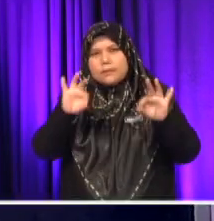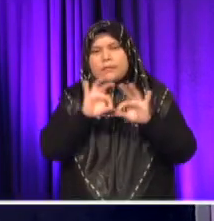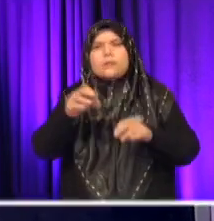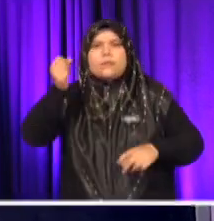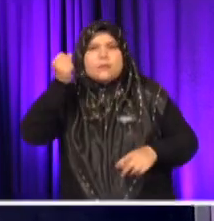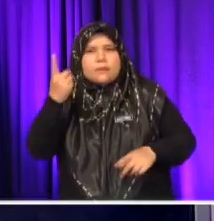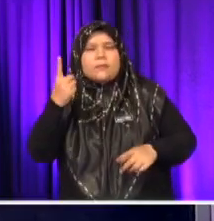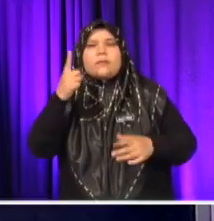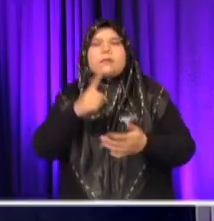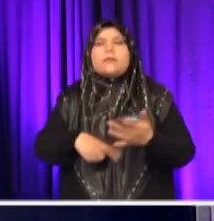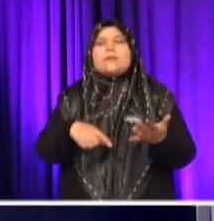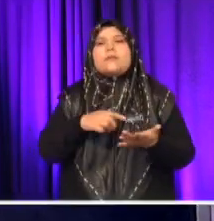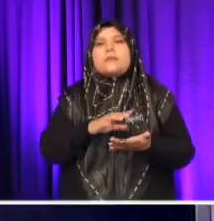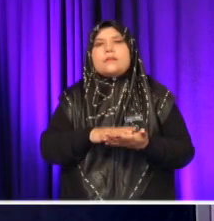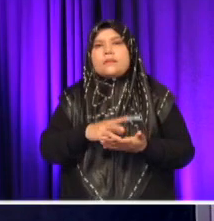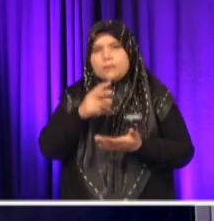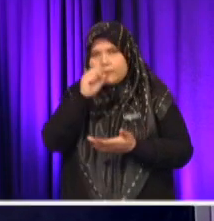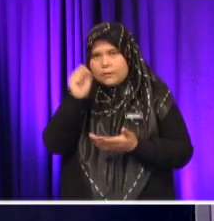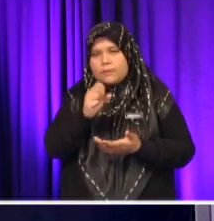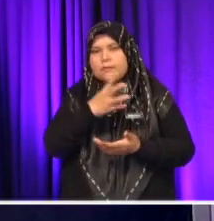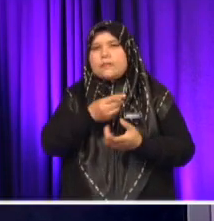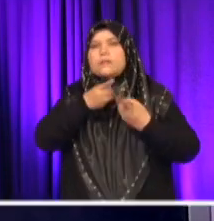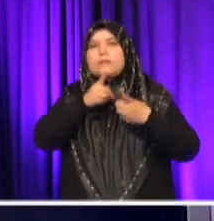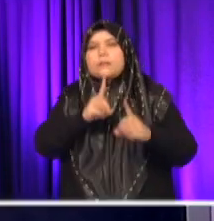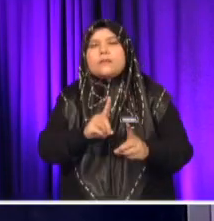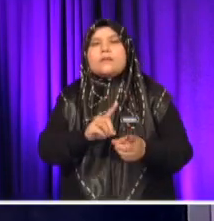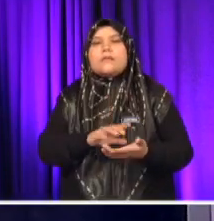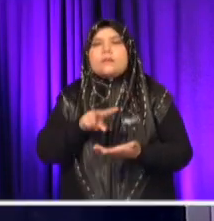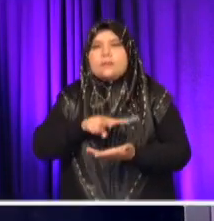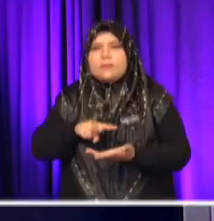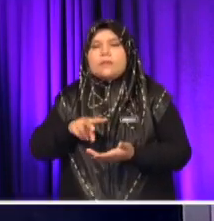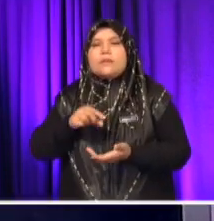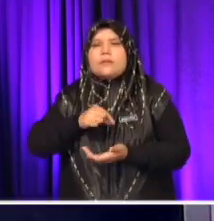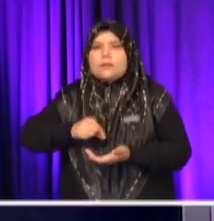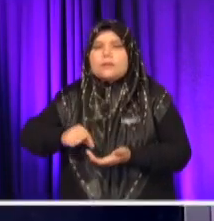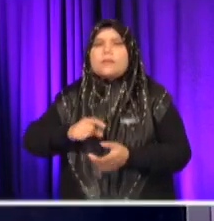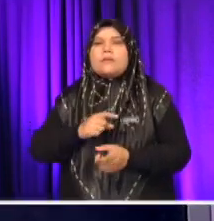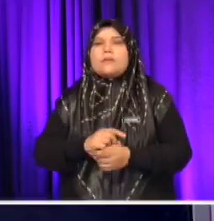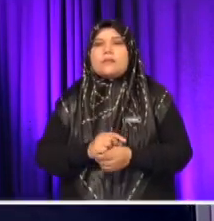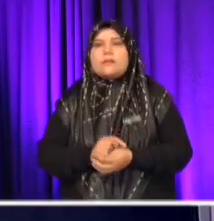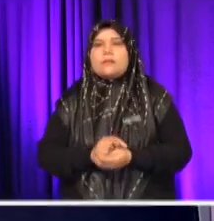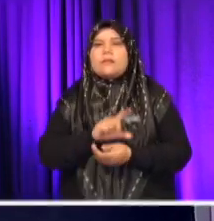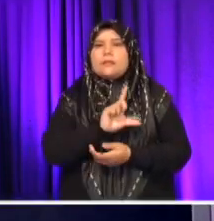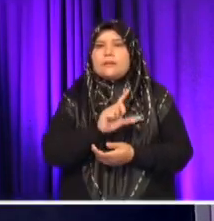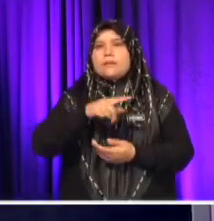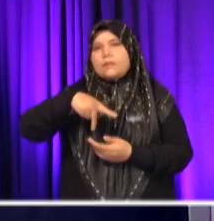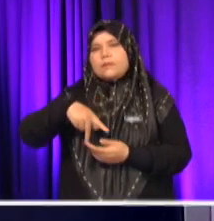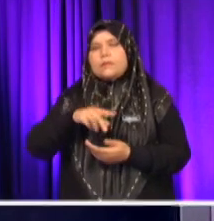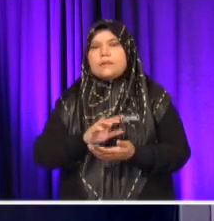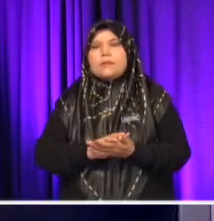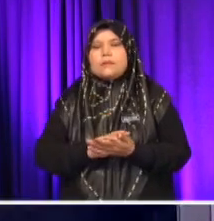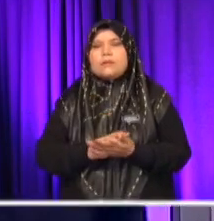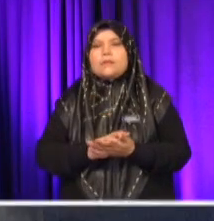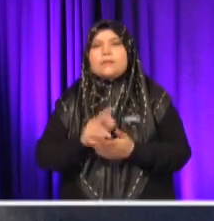understand what is required from you when you are answering the writing parts. Okay, so from Lembaga Peperiksaan, we wish you all the